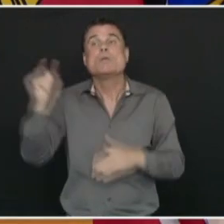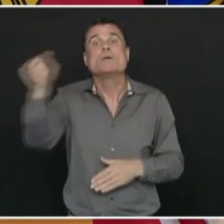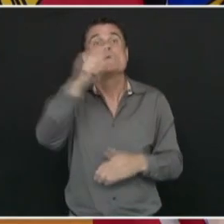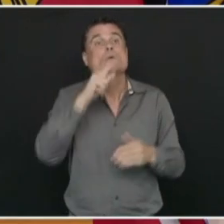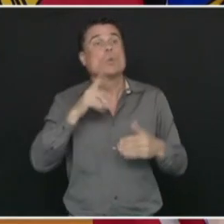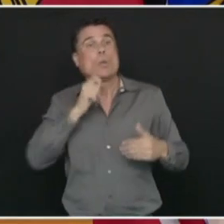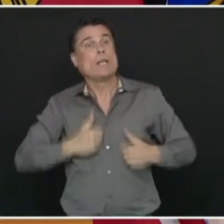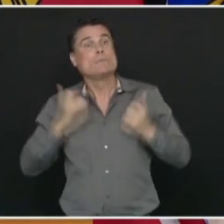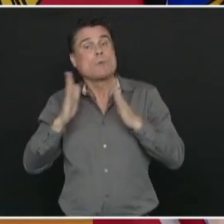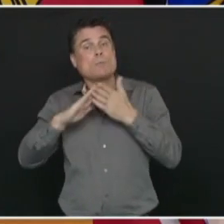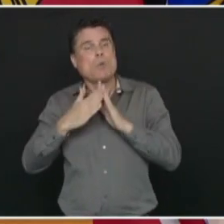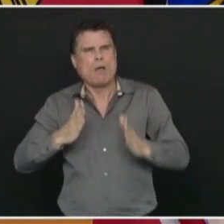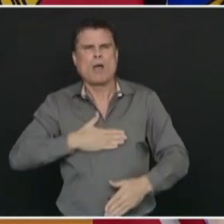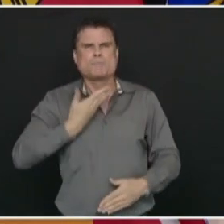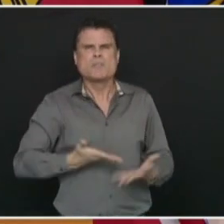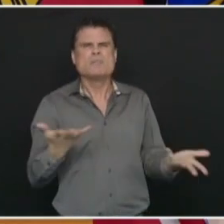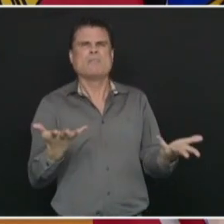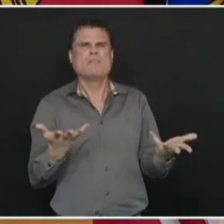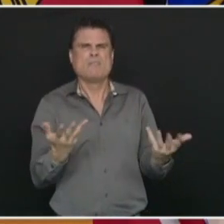Gangdev, CKNW.